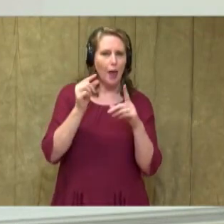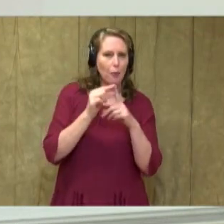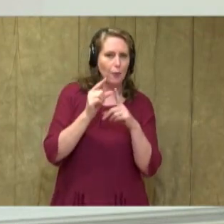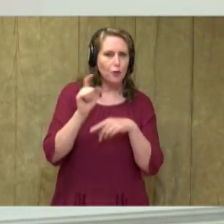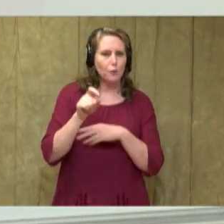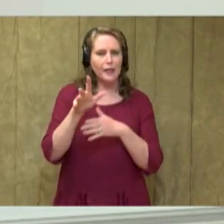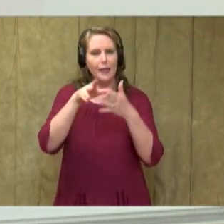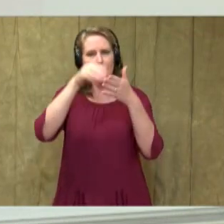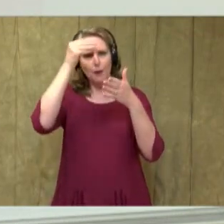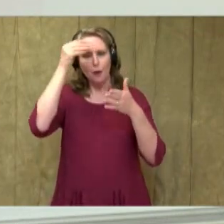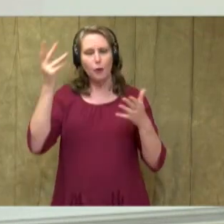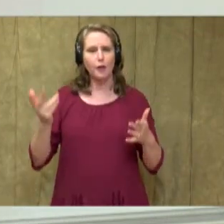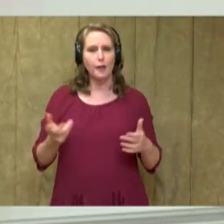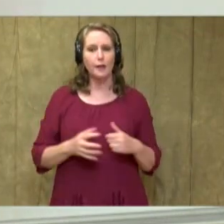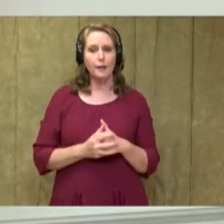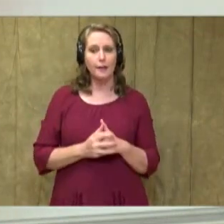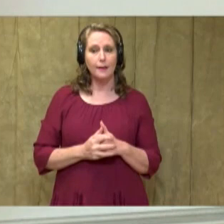to know?